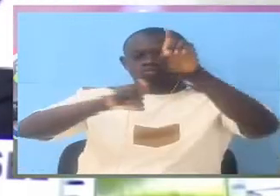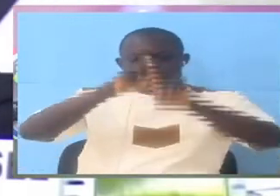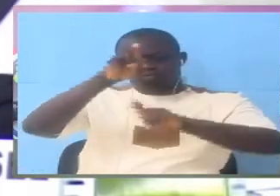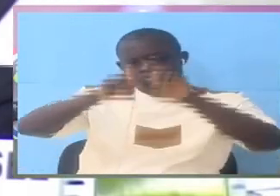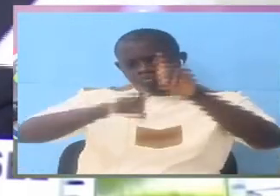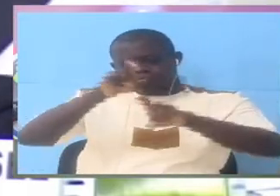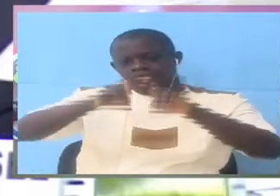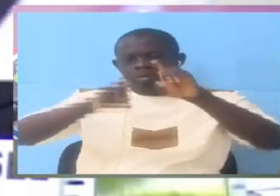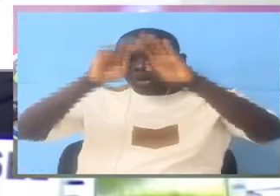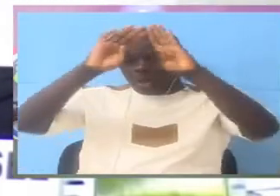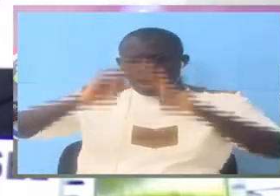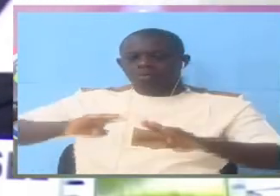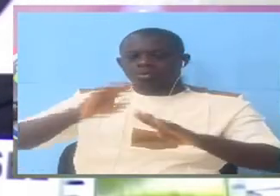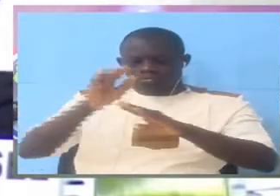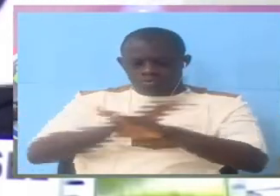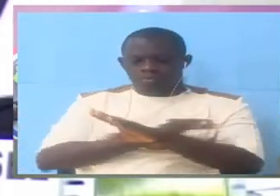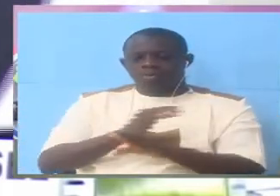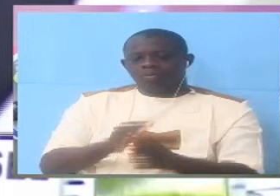it